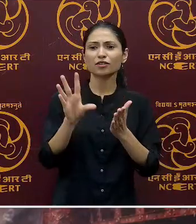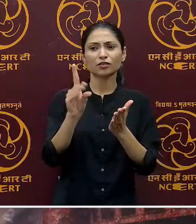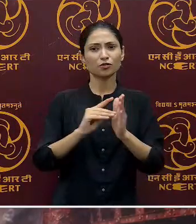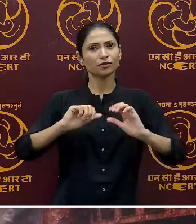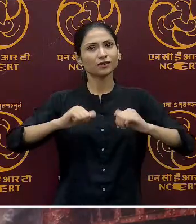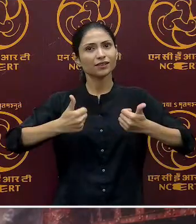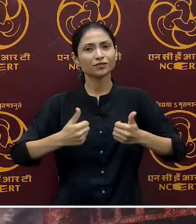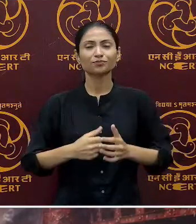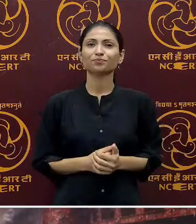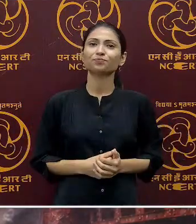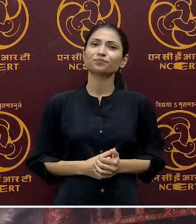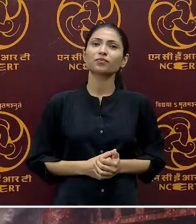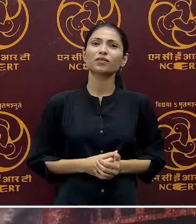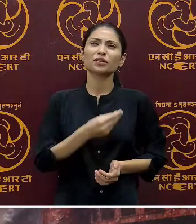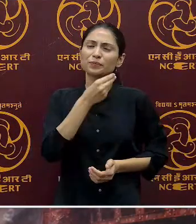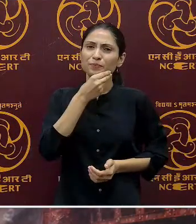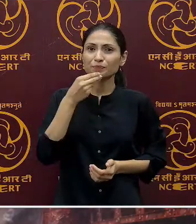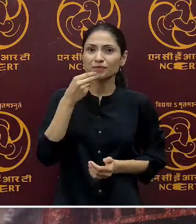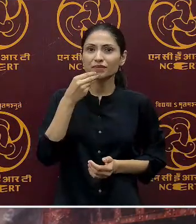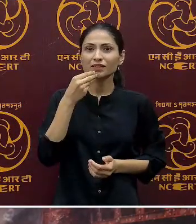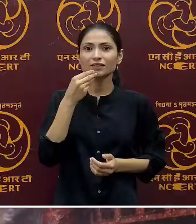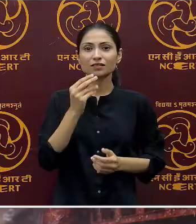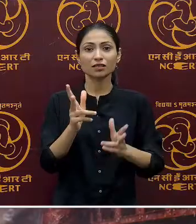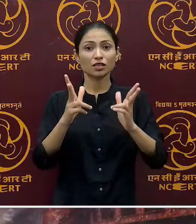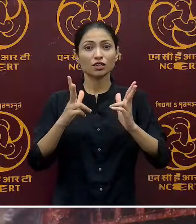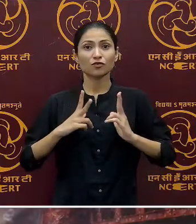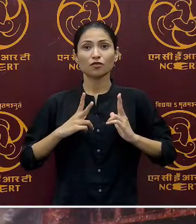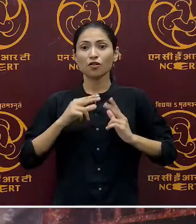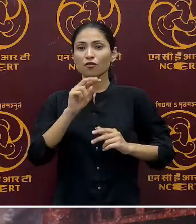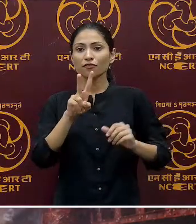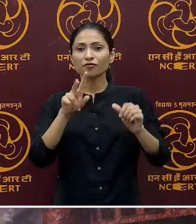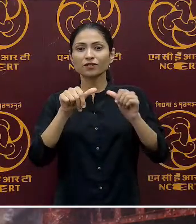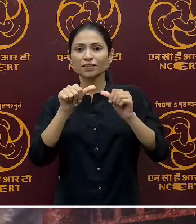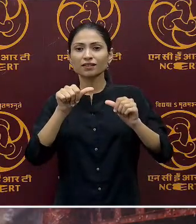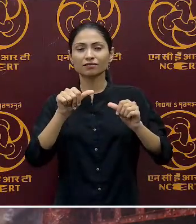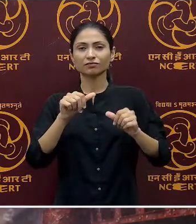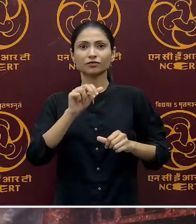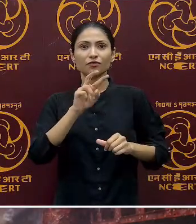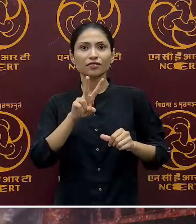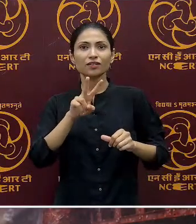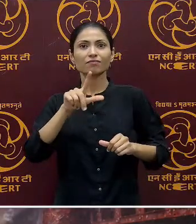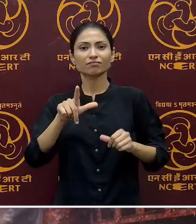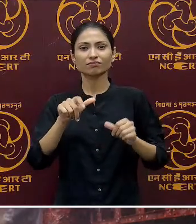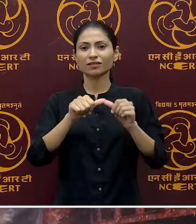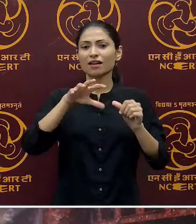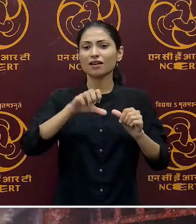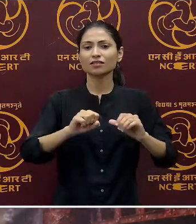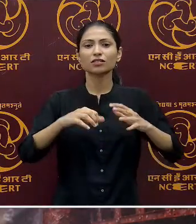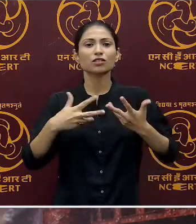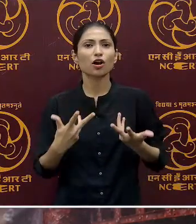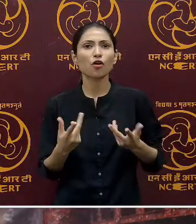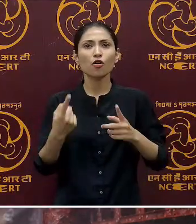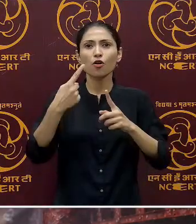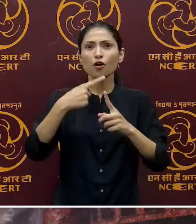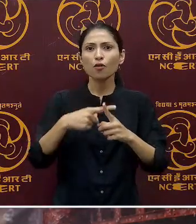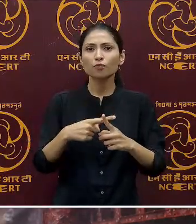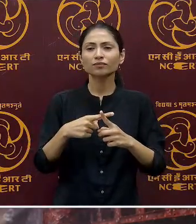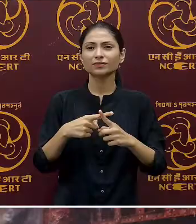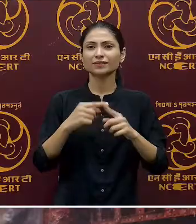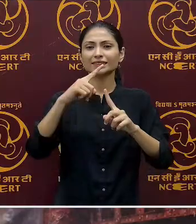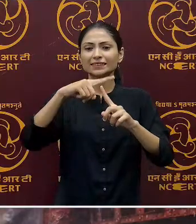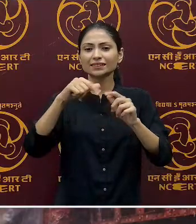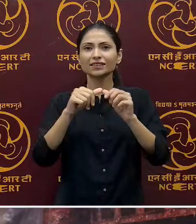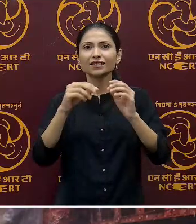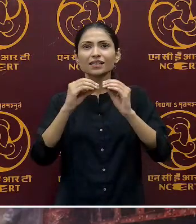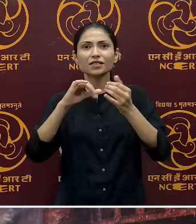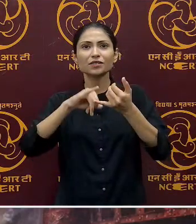to tell us more about it? How can we access the virtual labs? What all tabs do we have to open? And if someone is using